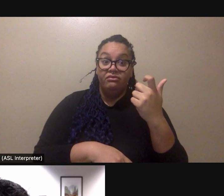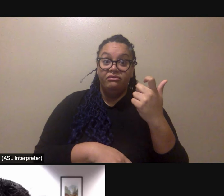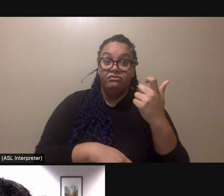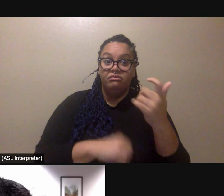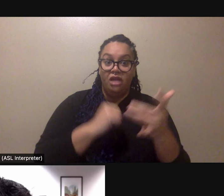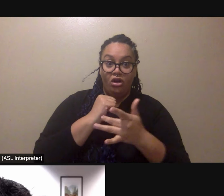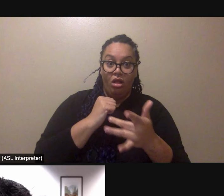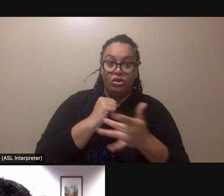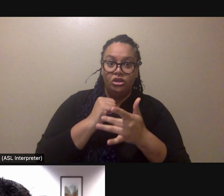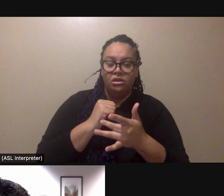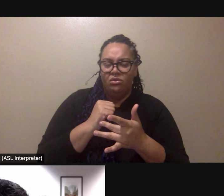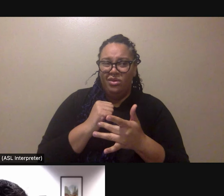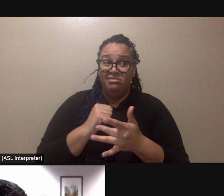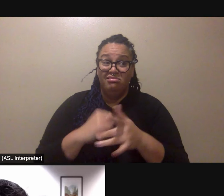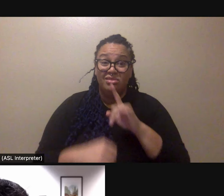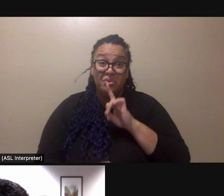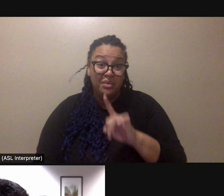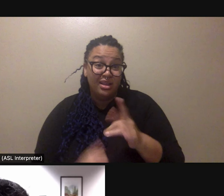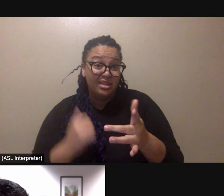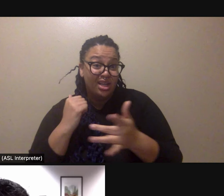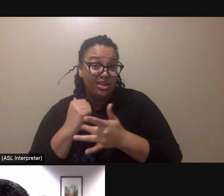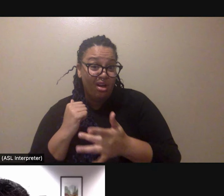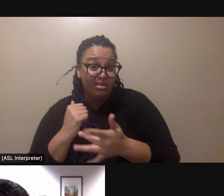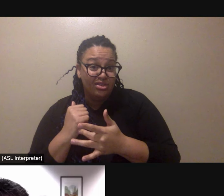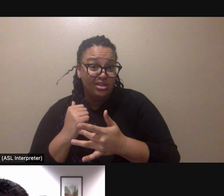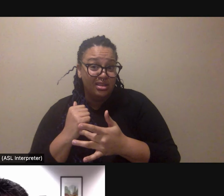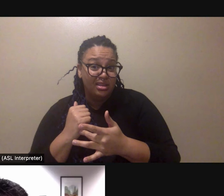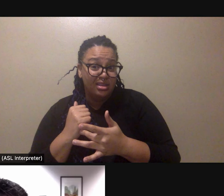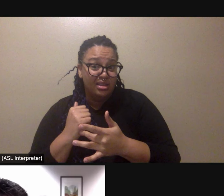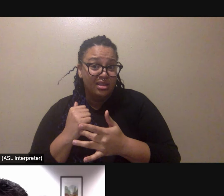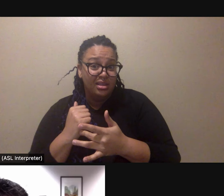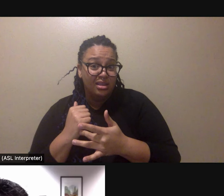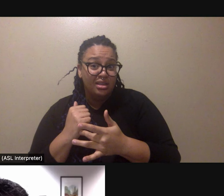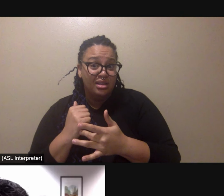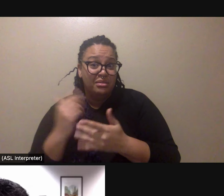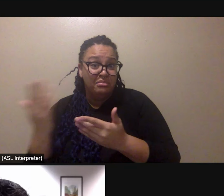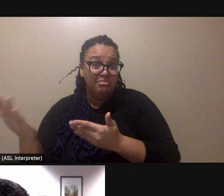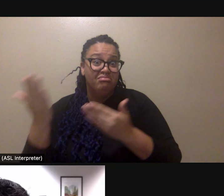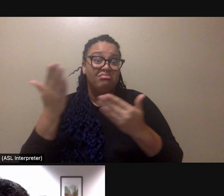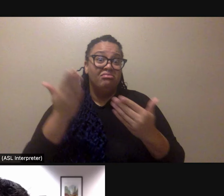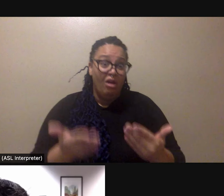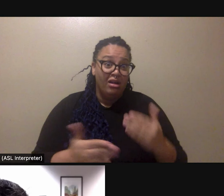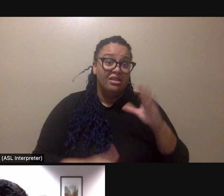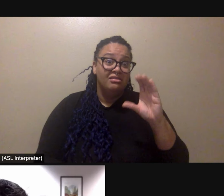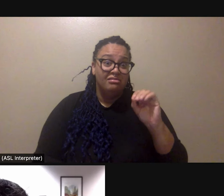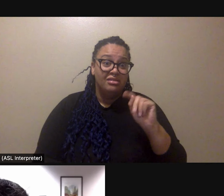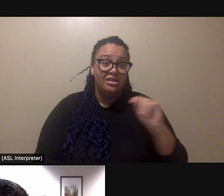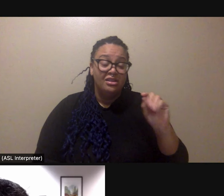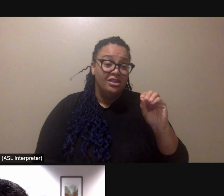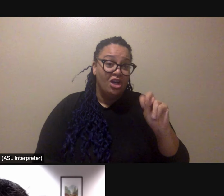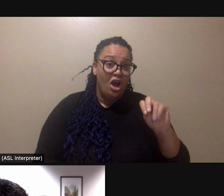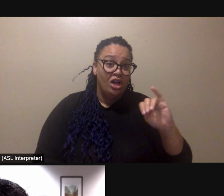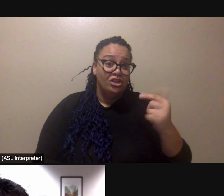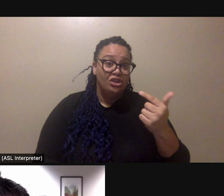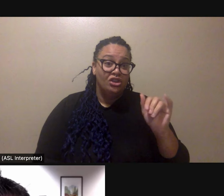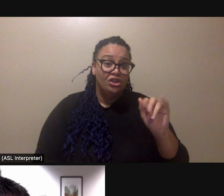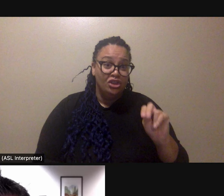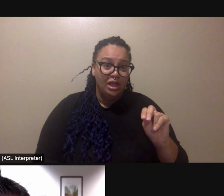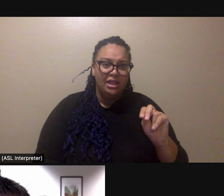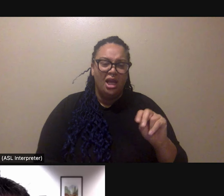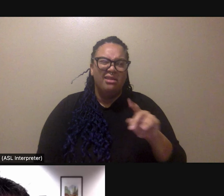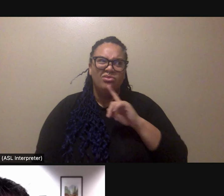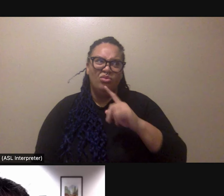improvements, when really technology brought about the cotton gin, which brought about more. It's super